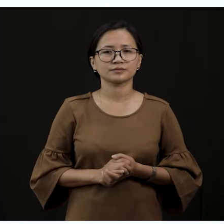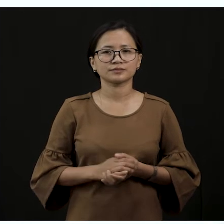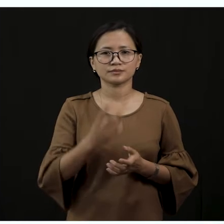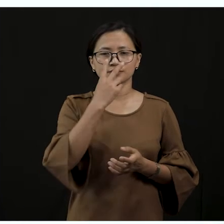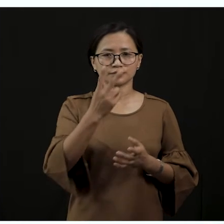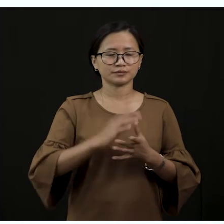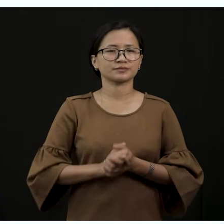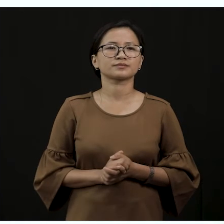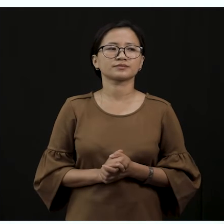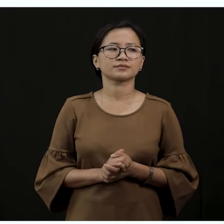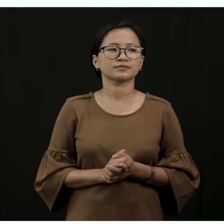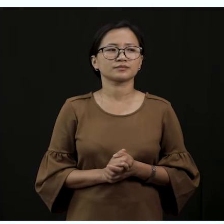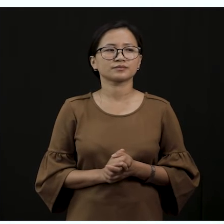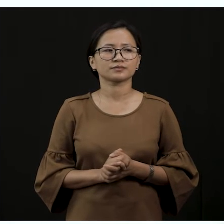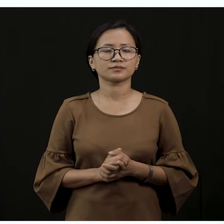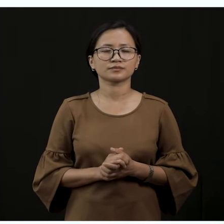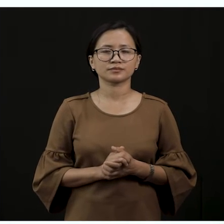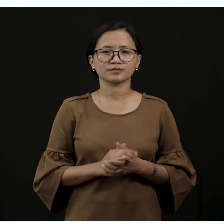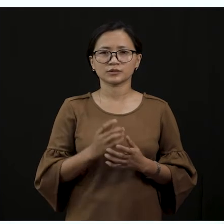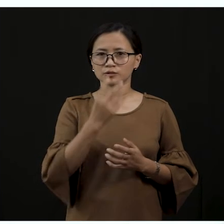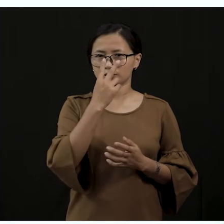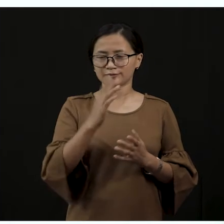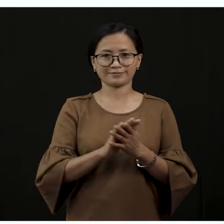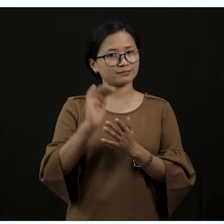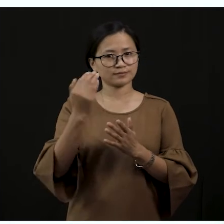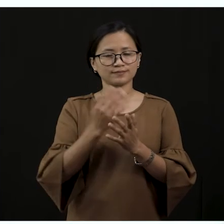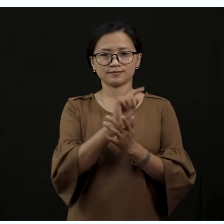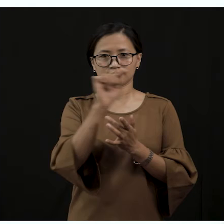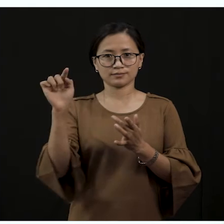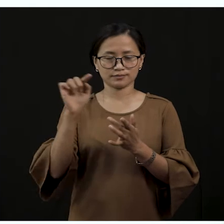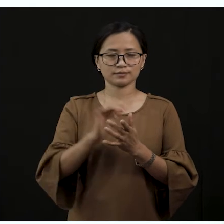look here. Here we can see some lines, right?